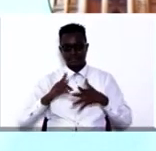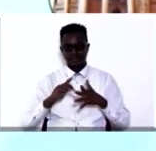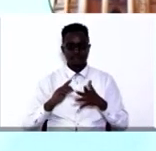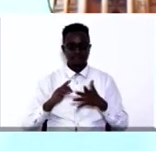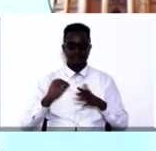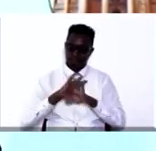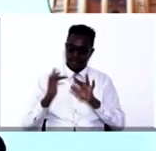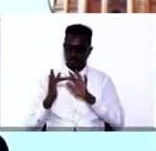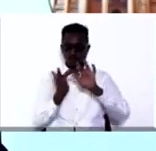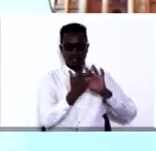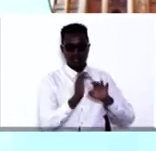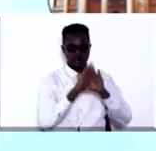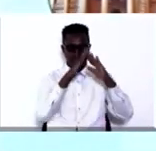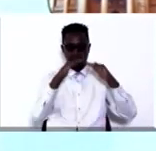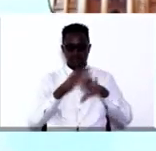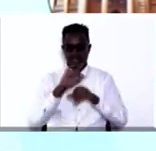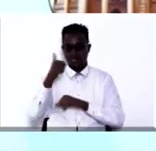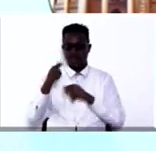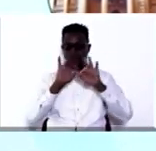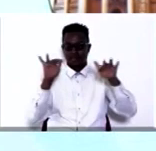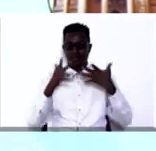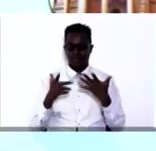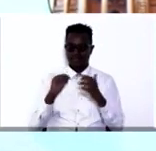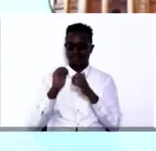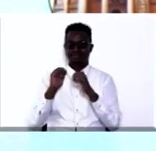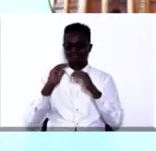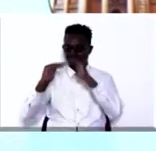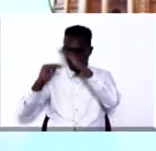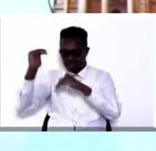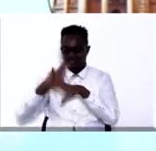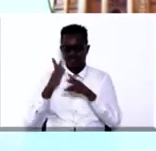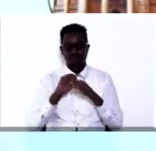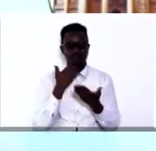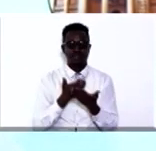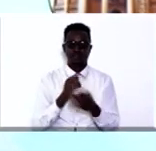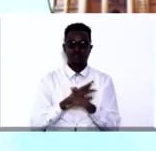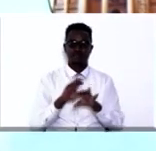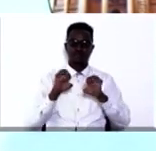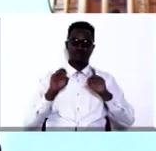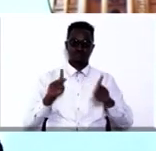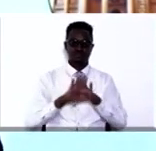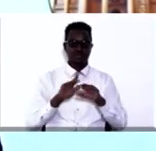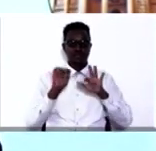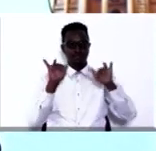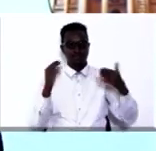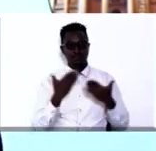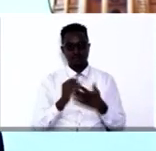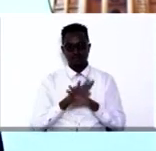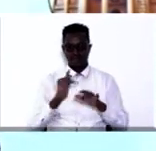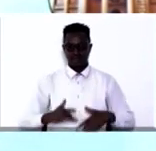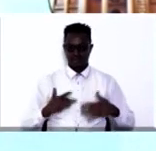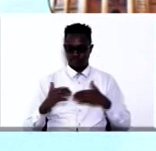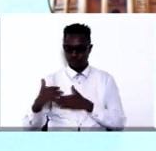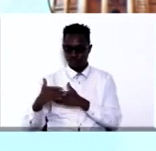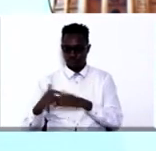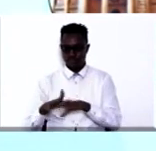connecting housing and other public infrastructure to economic opportunities so that people can live closer to where they work. This